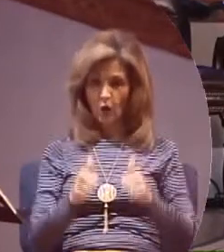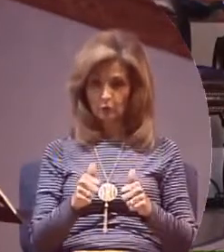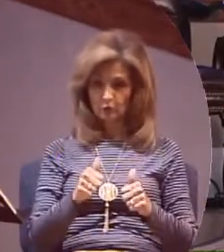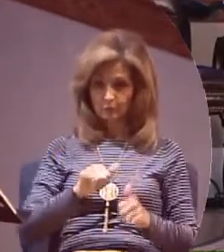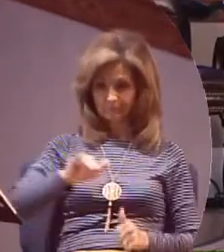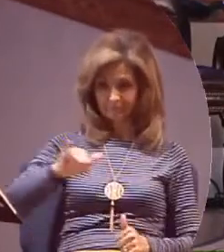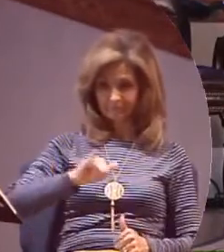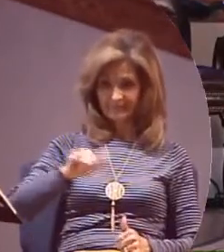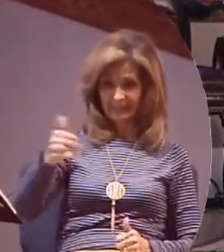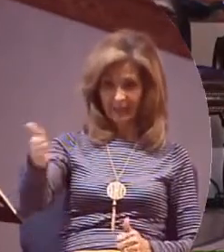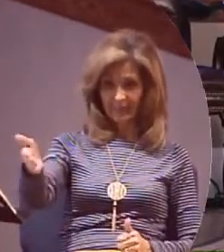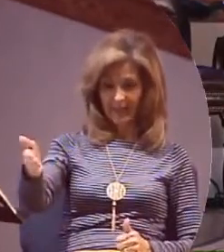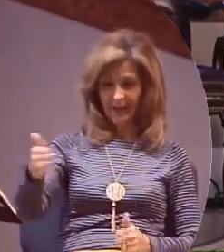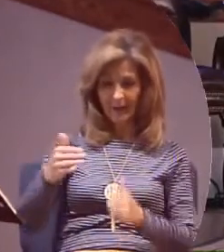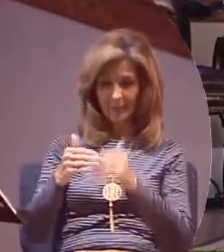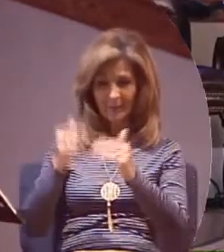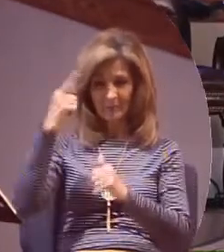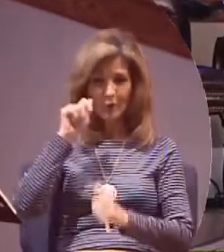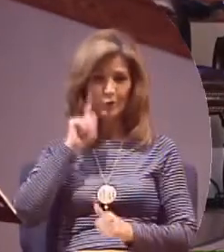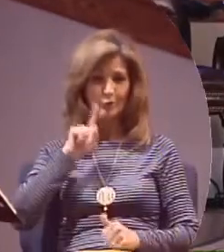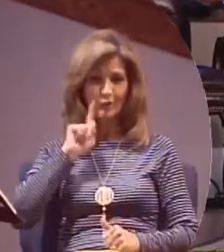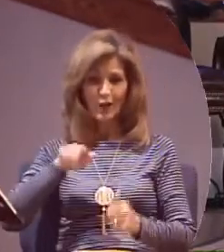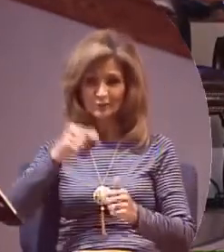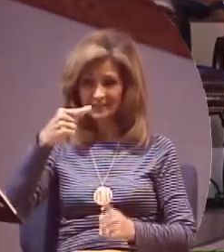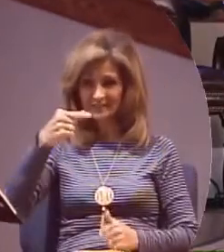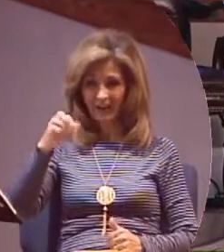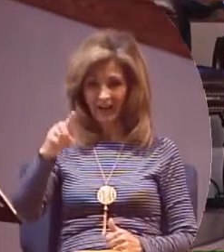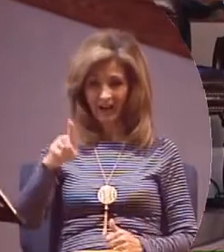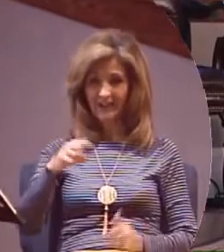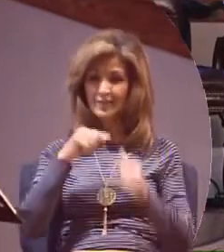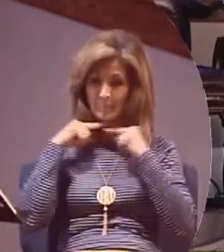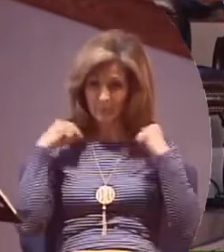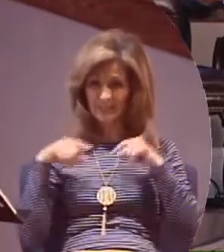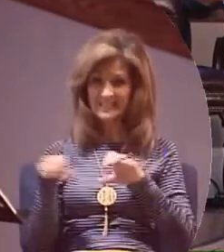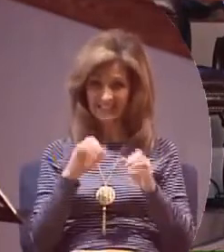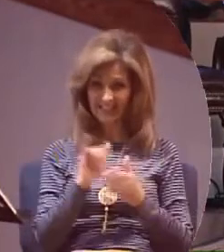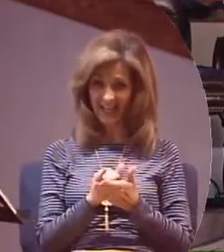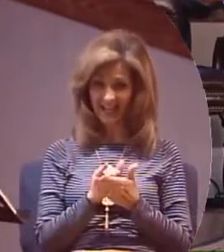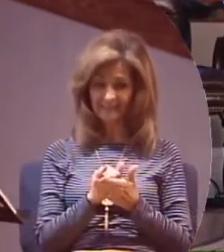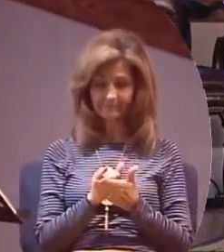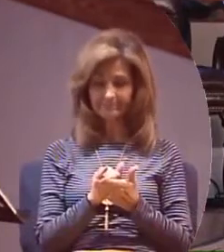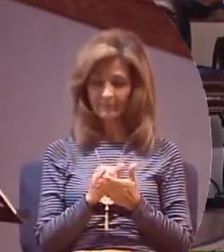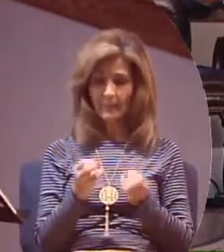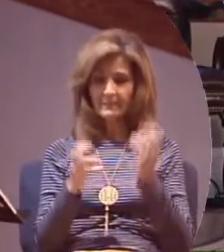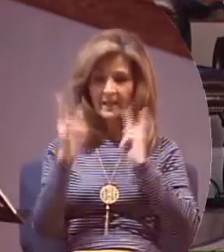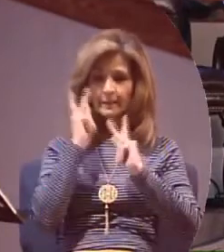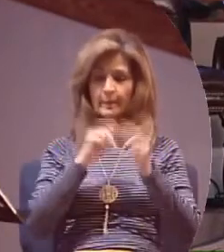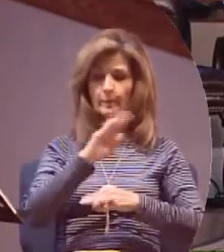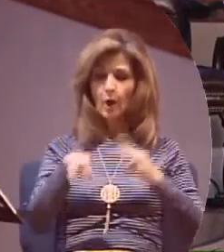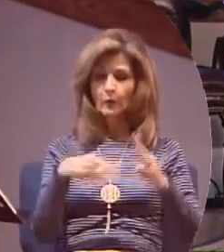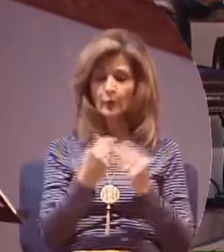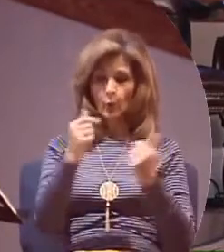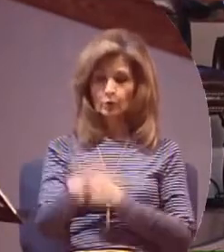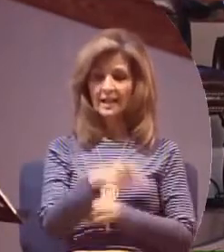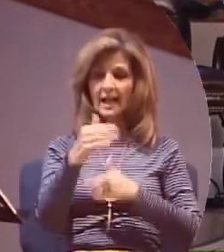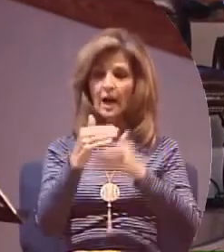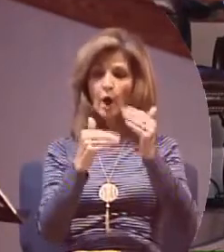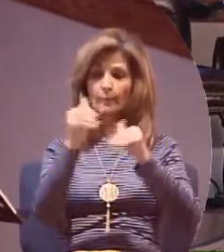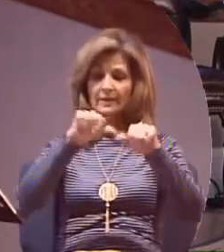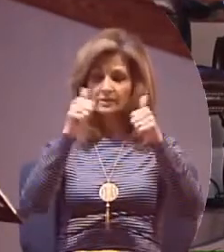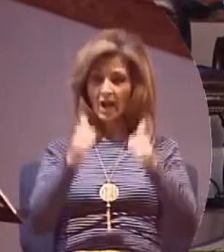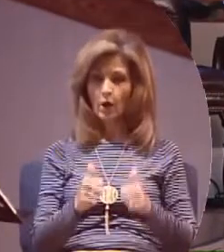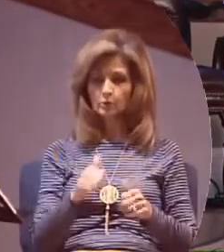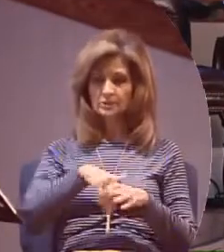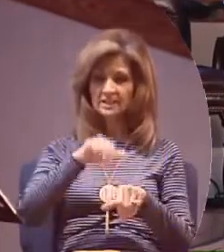the altar that was built to a false god. Urijah the priest did that. Well, I tell you what, there's a lot of people in our world today that are building altars